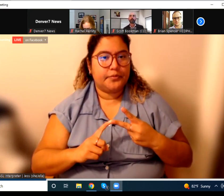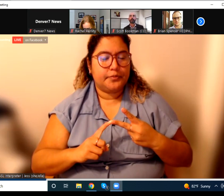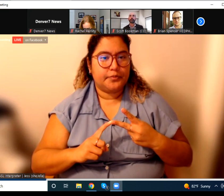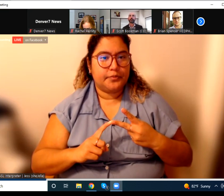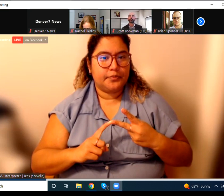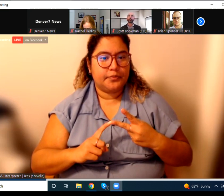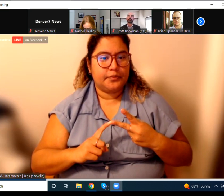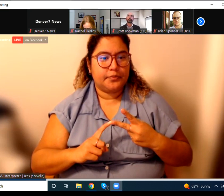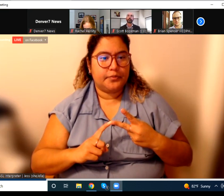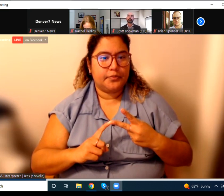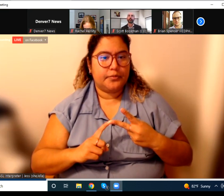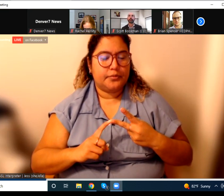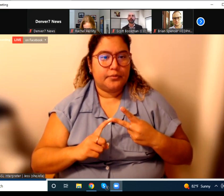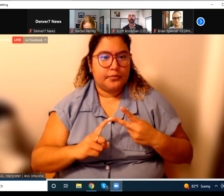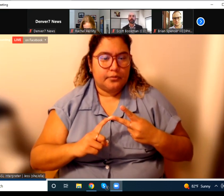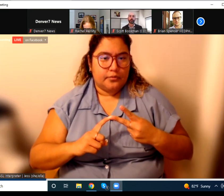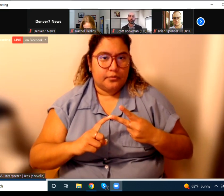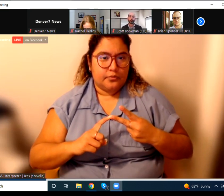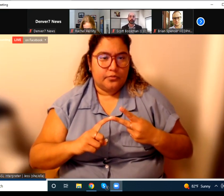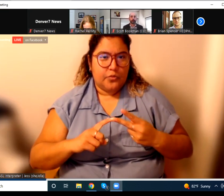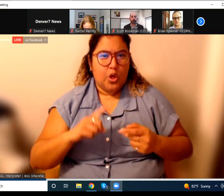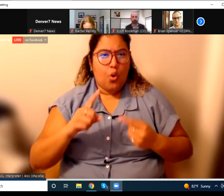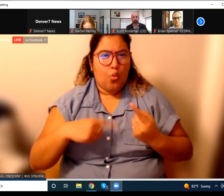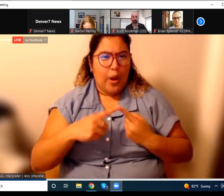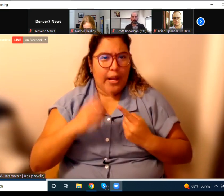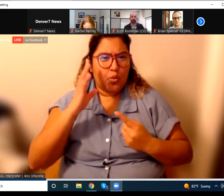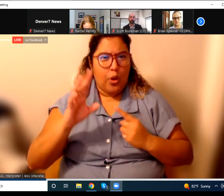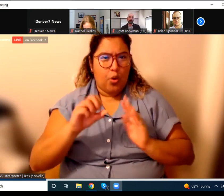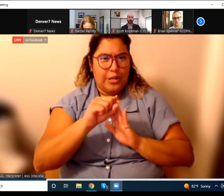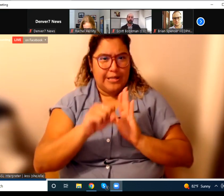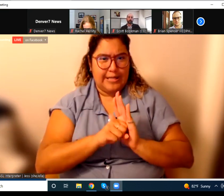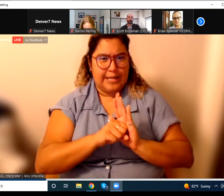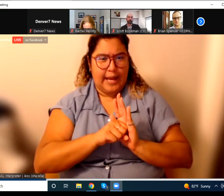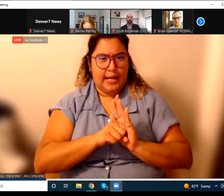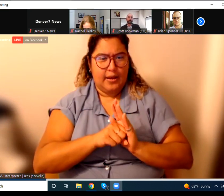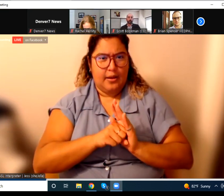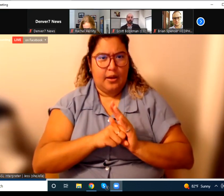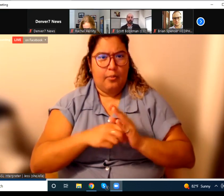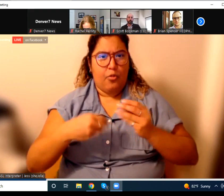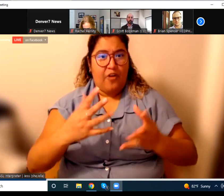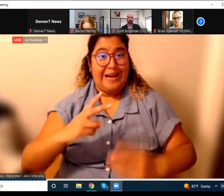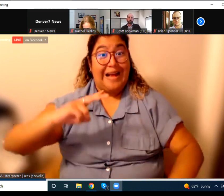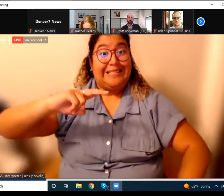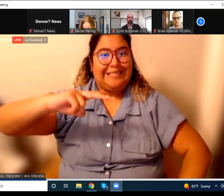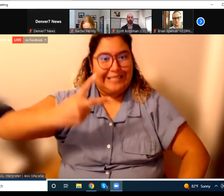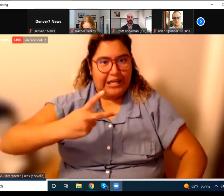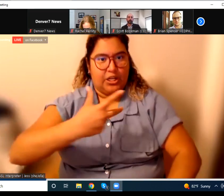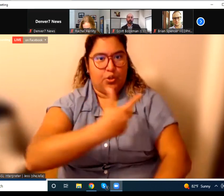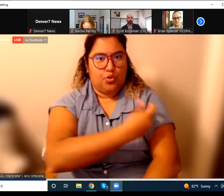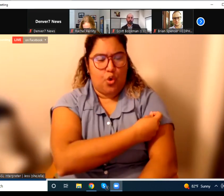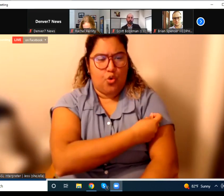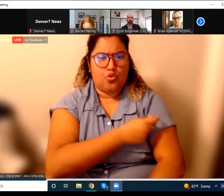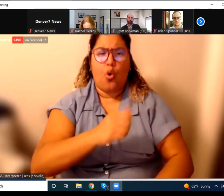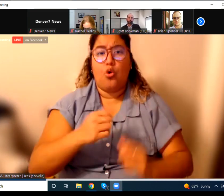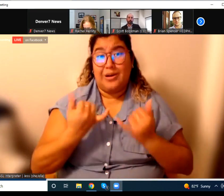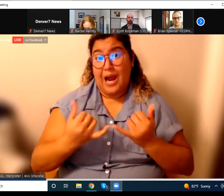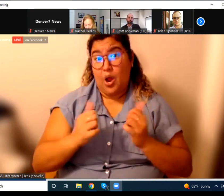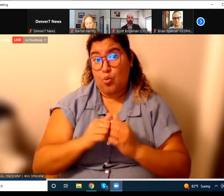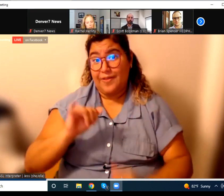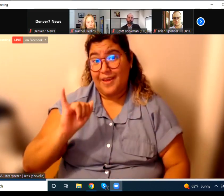start allowing second doses, or is that not going to be necessary with this intradermal route? Thank